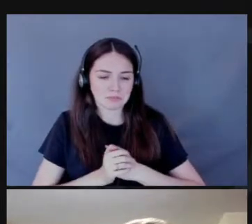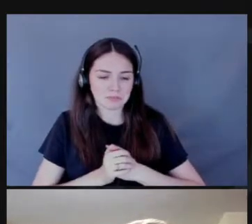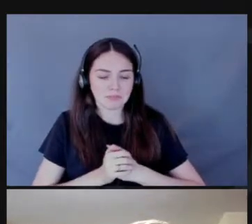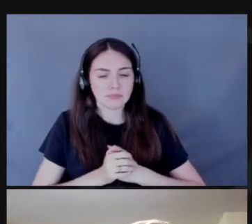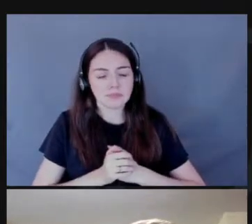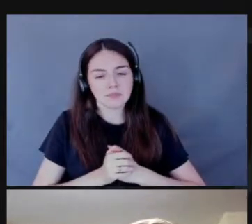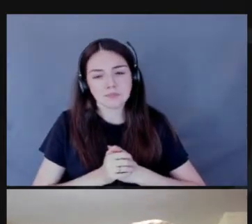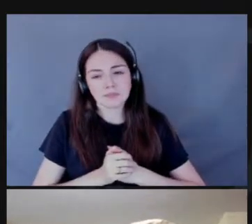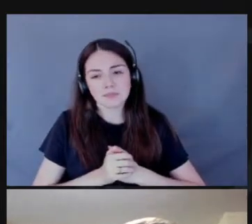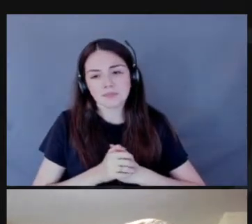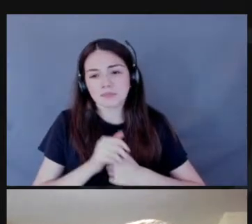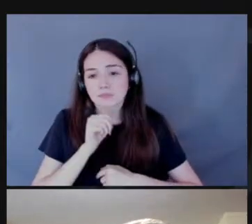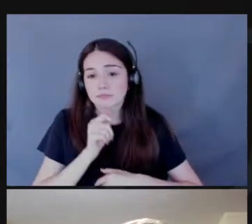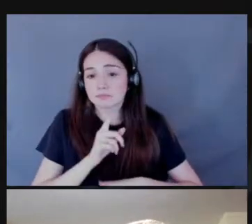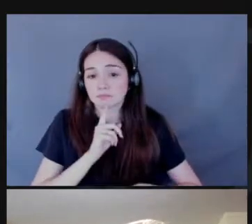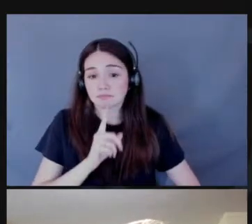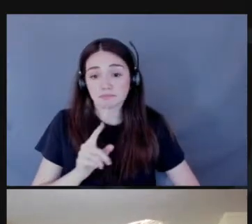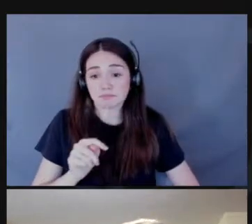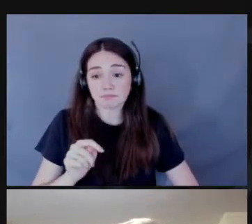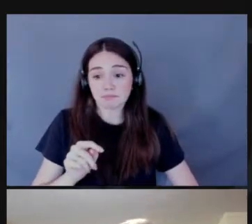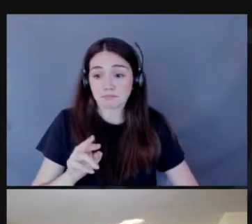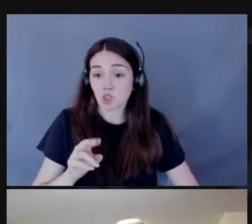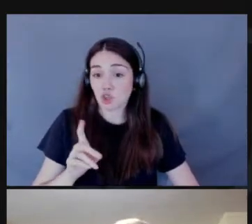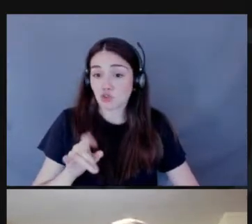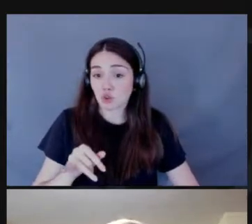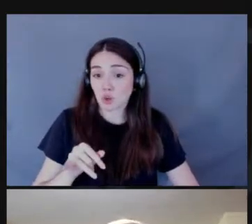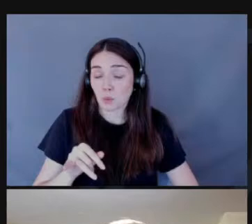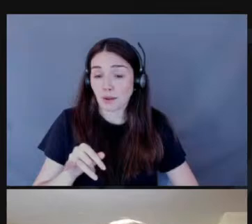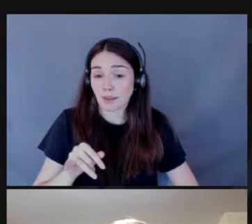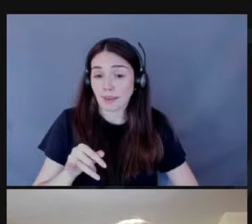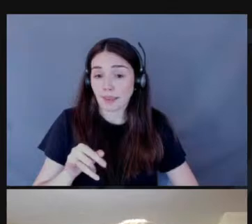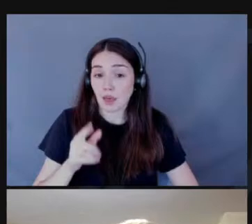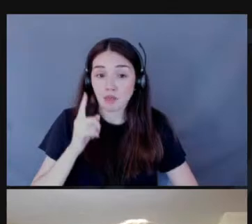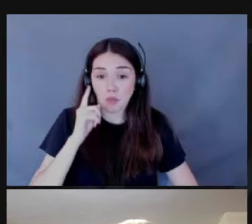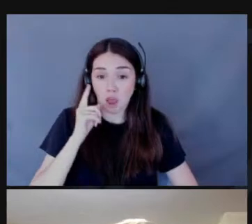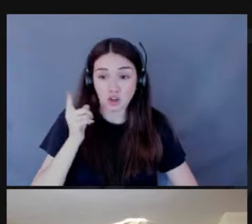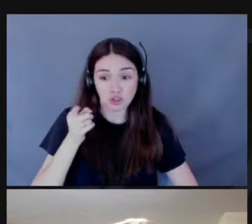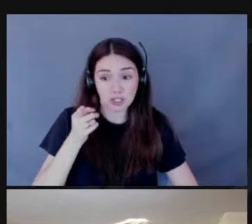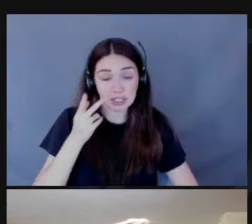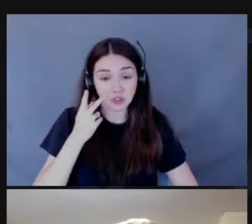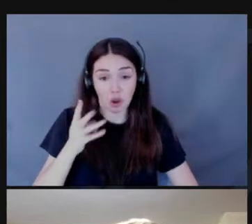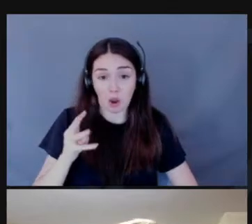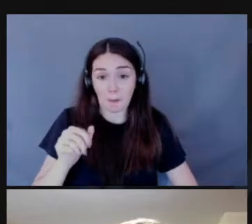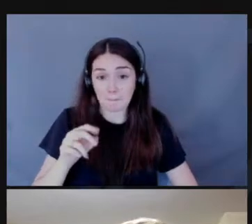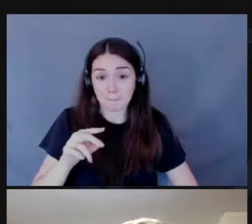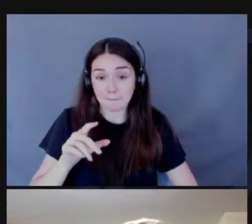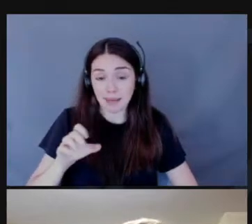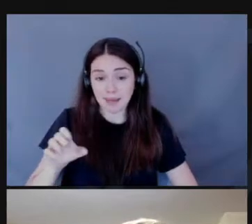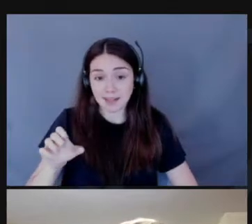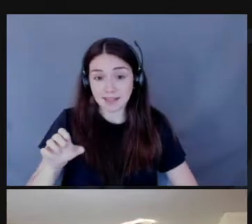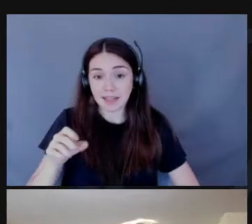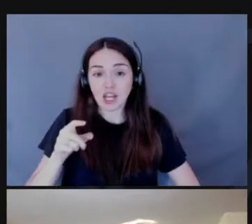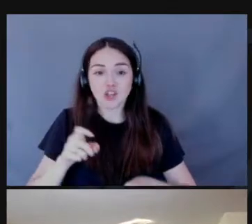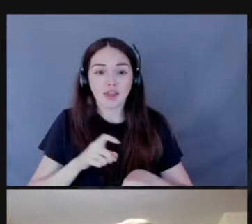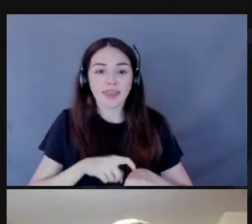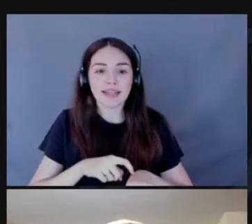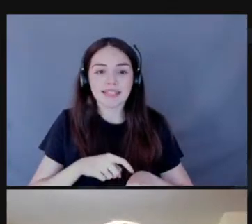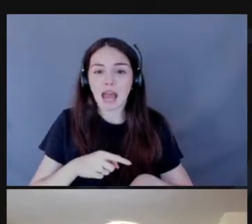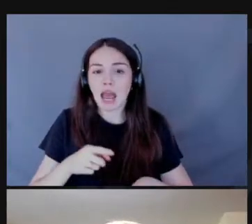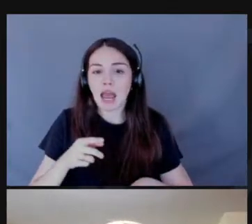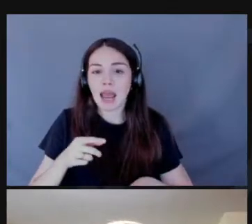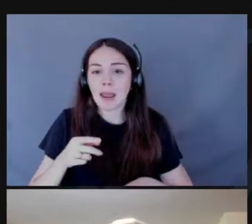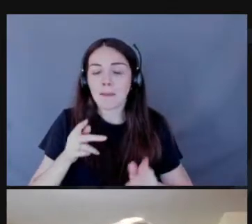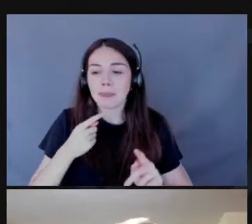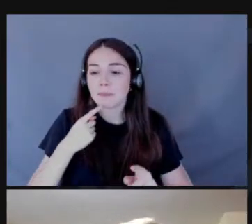know that Trudy Guthrie thought she'd seen a manatee. And most people at the time, when the word manatee was floated at them,